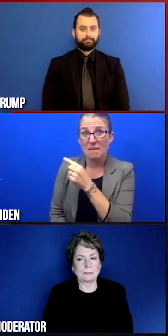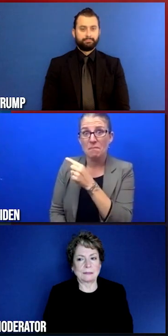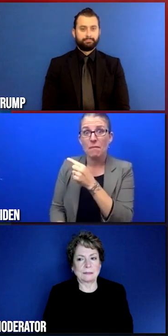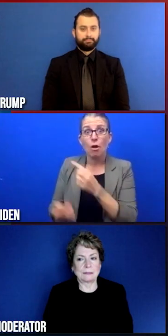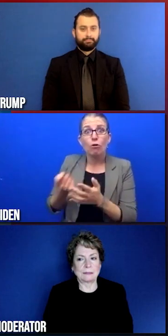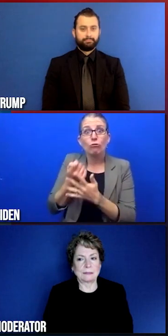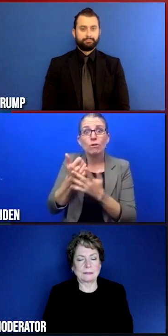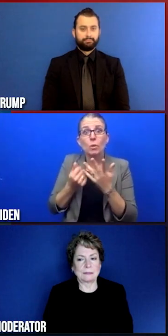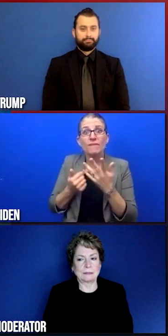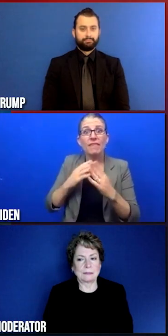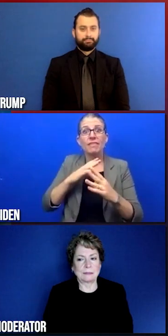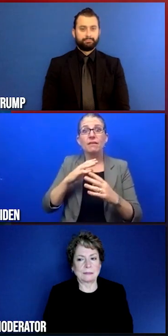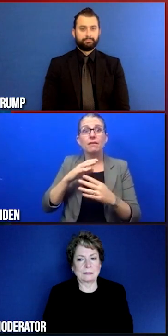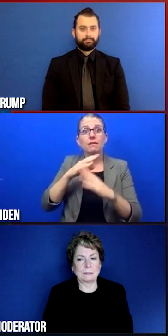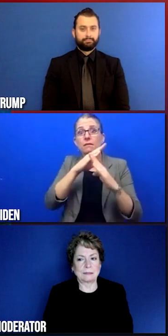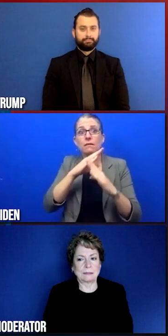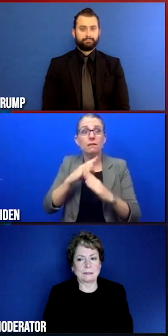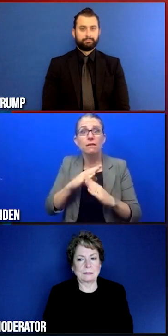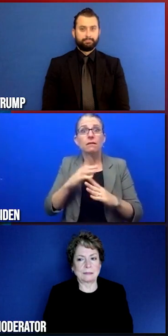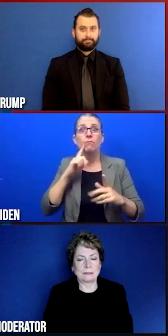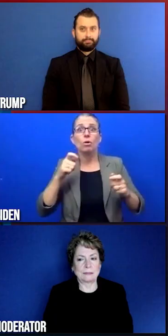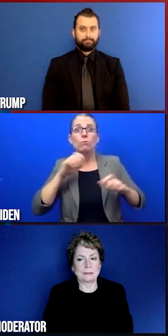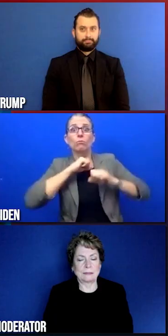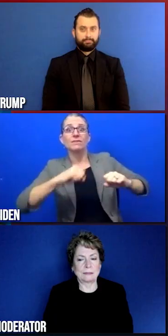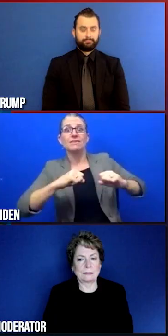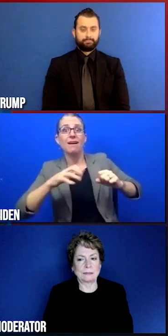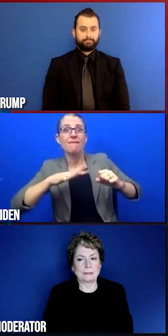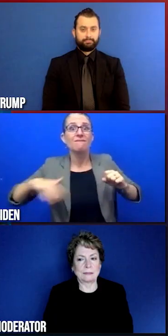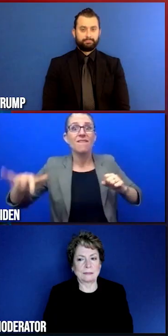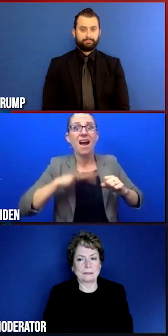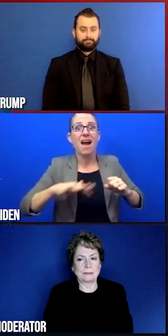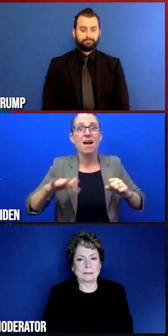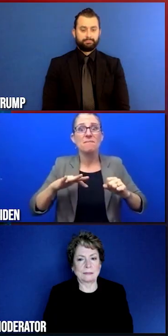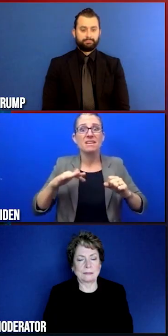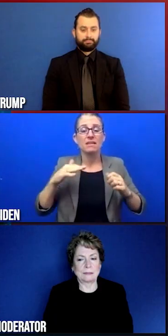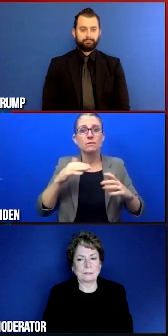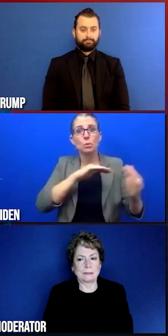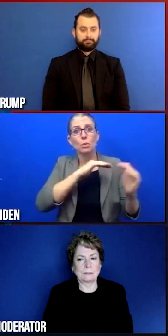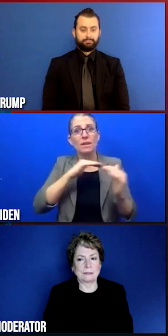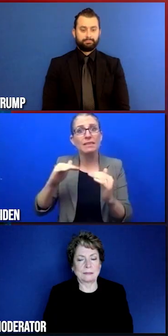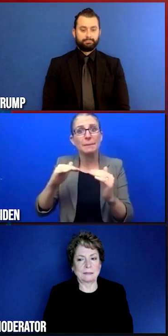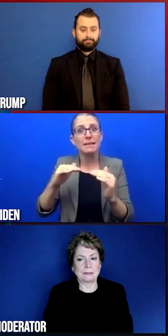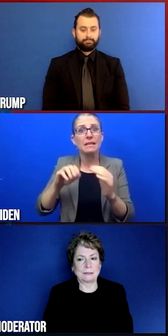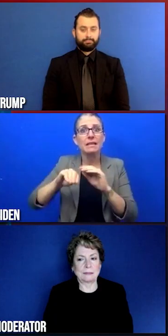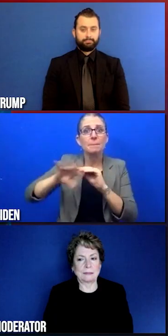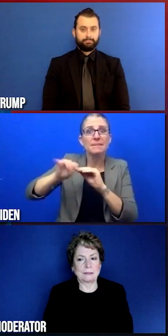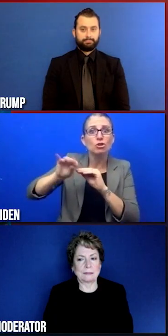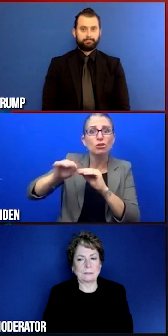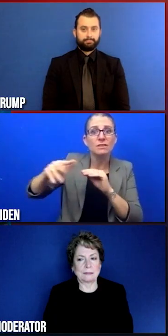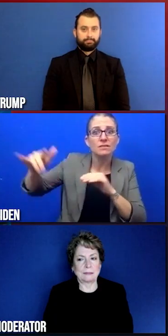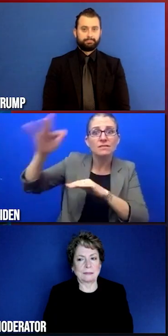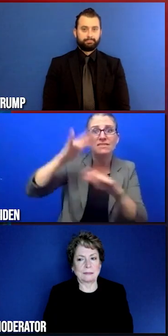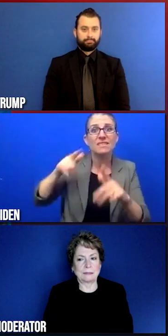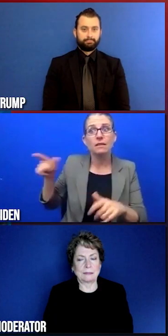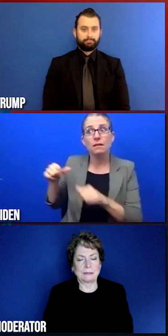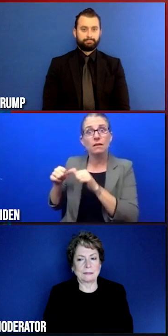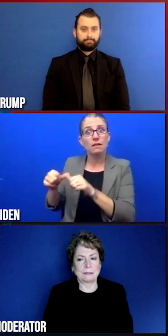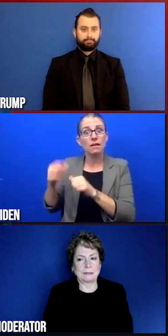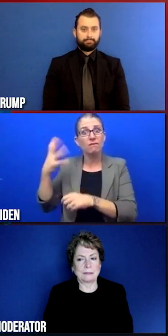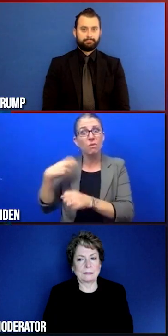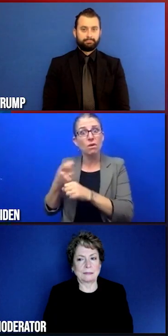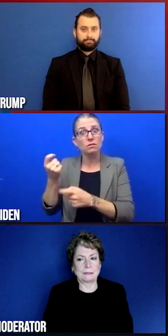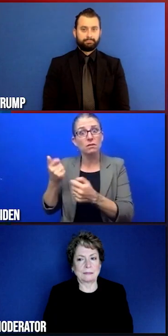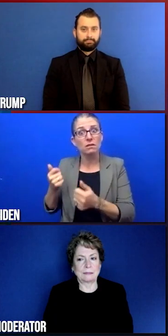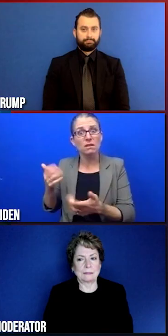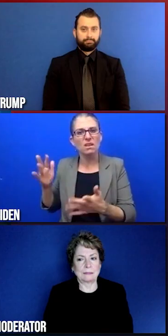limit limit of emissions will put us in a position where we're going to be in real trouble. Here's where we have a great